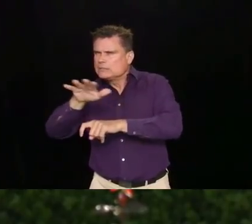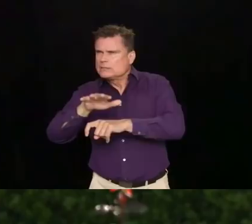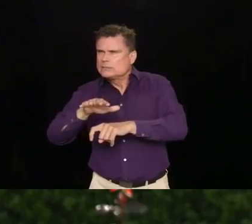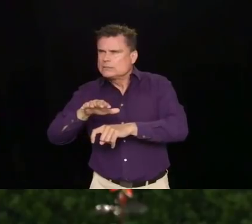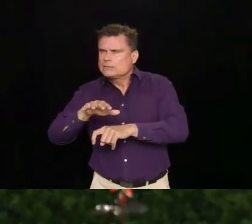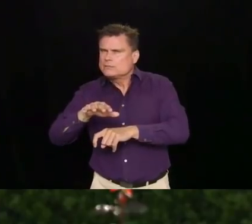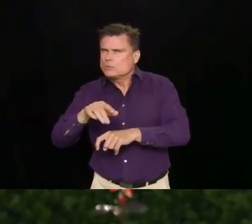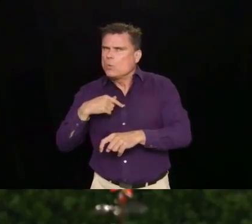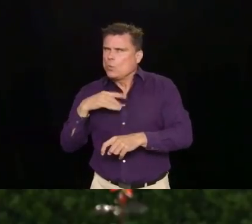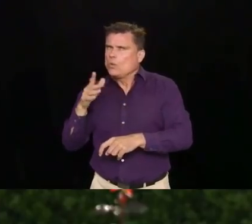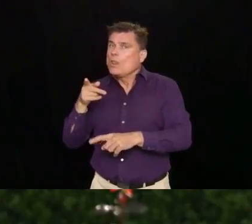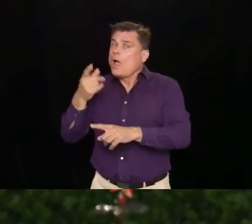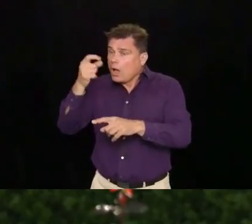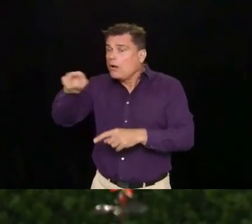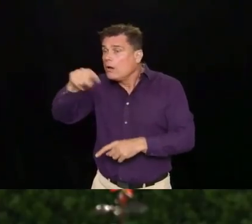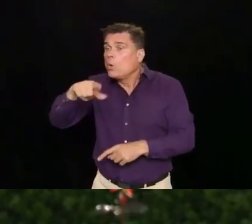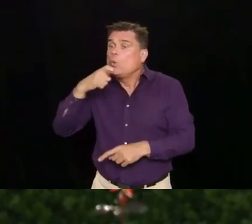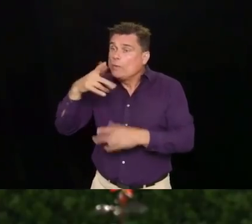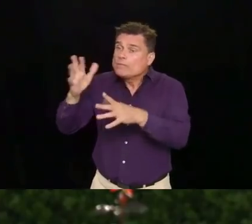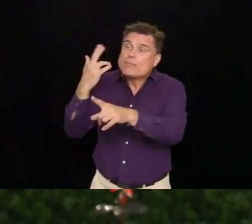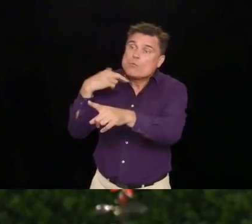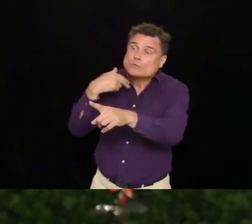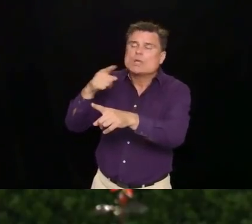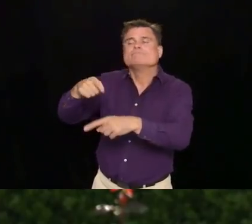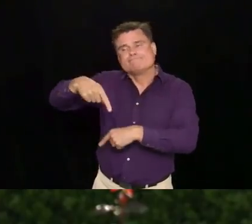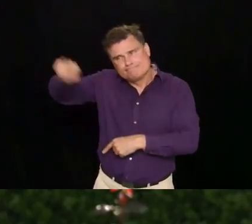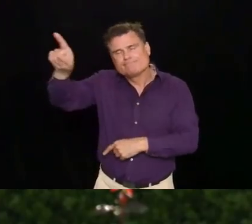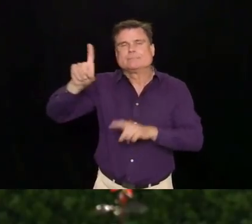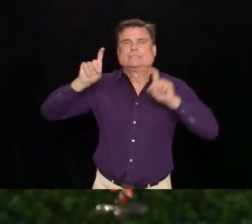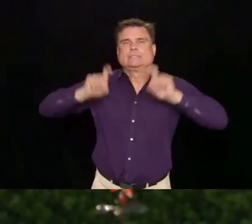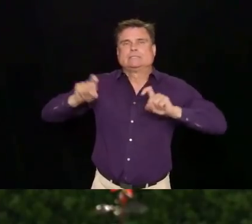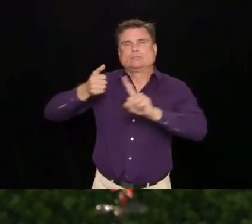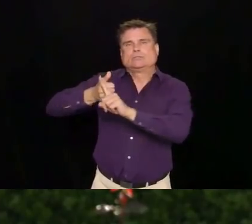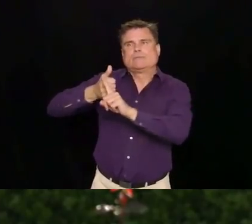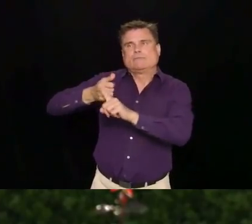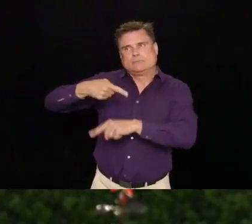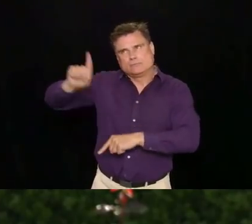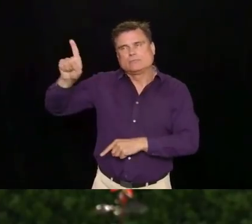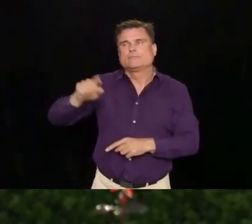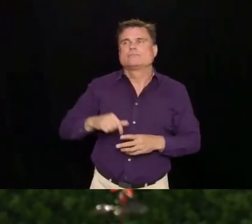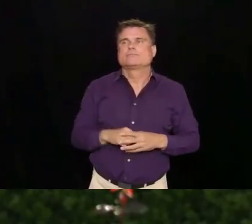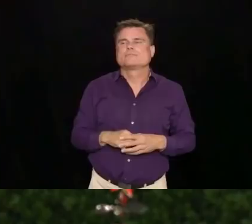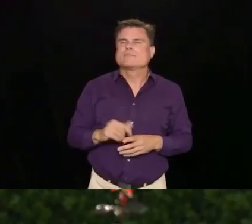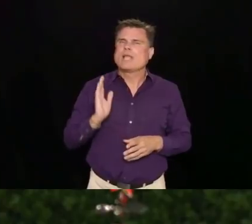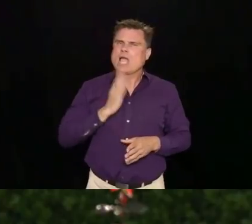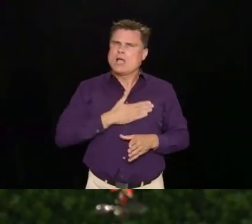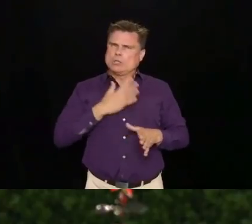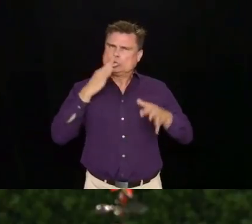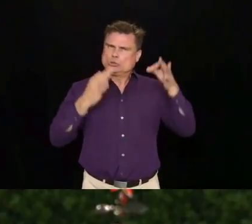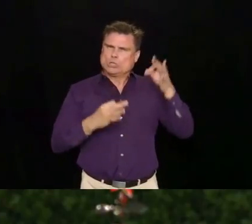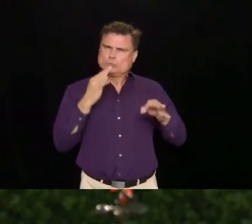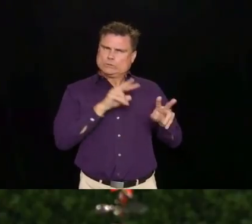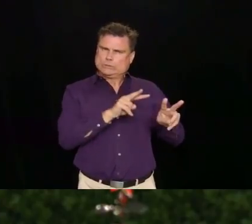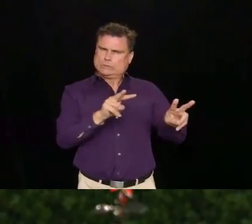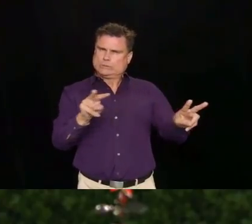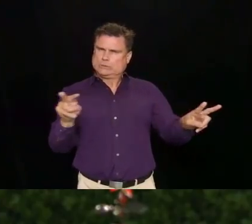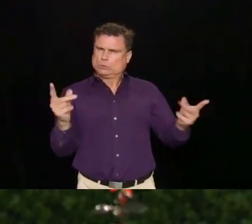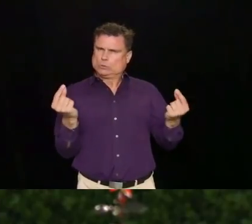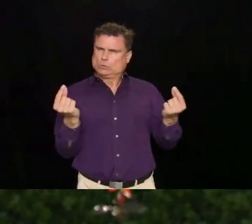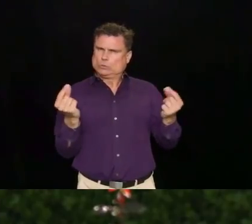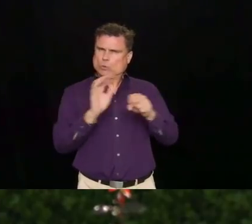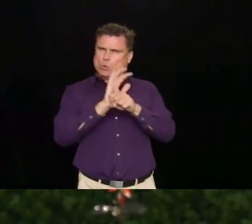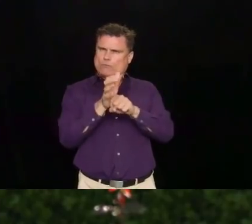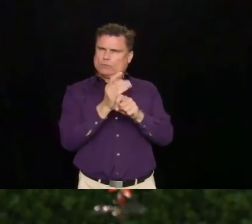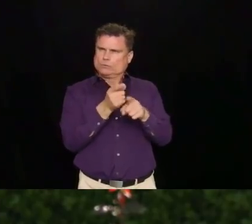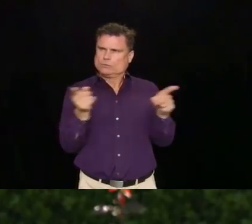tested. And so that's a distinction between, obviously, a distinction and a judgment made by the public health officials and